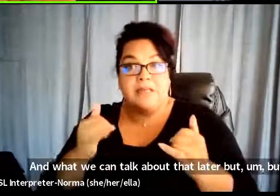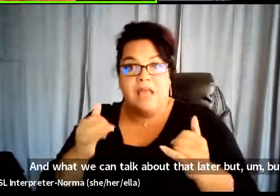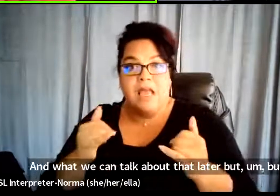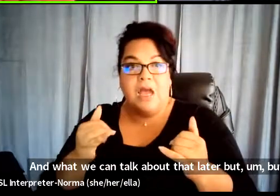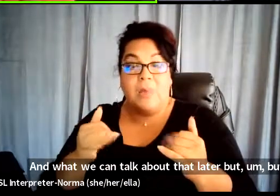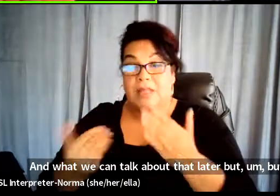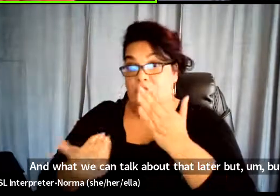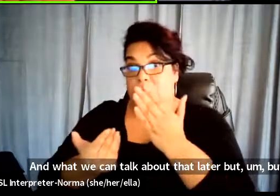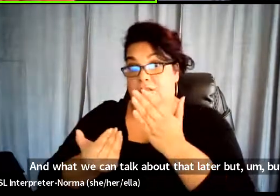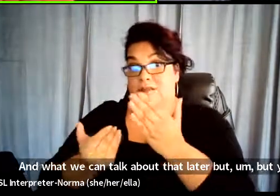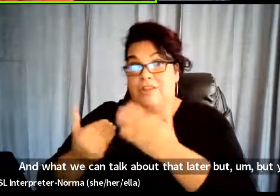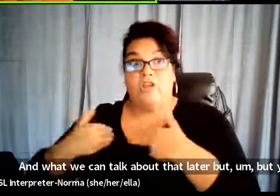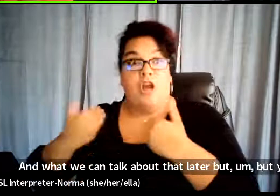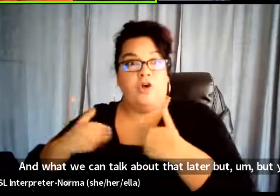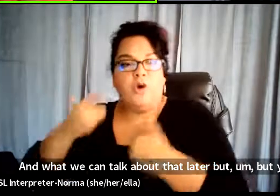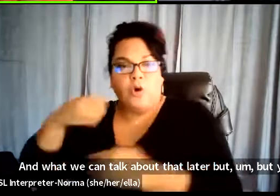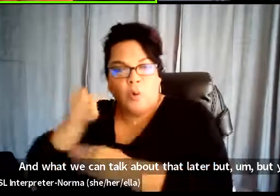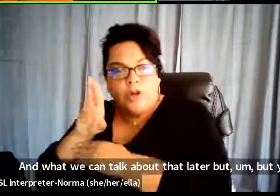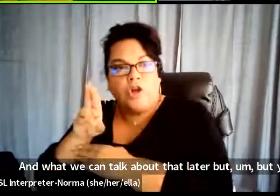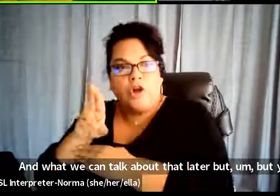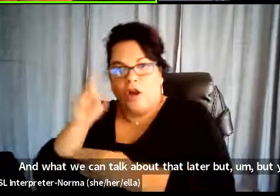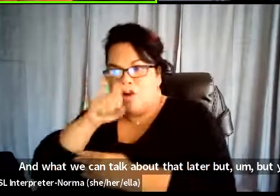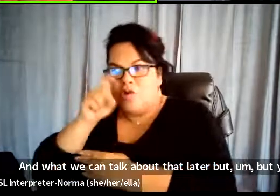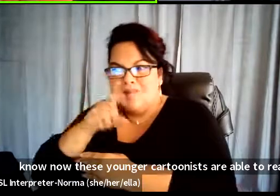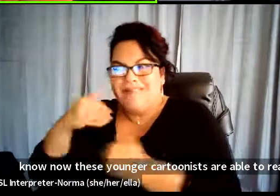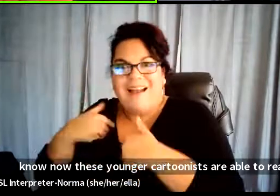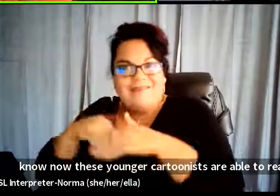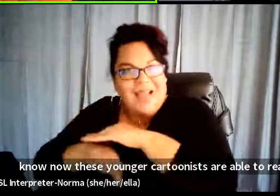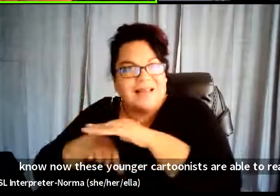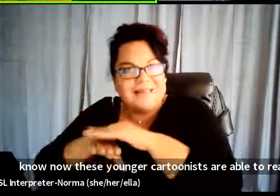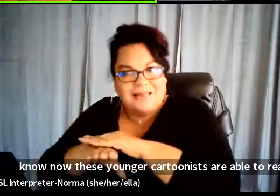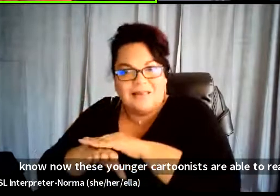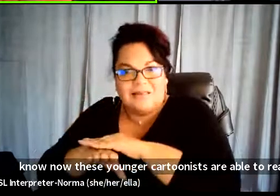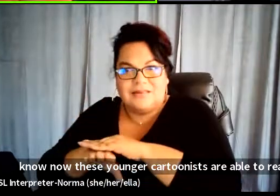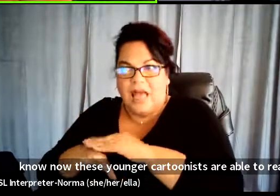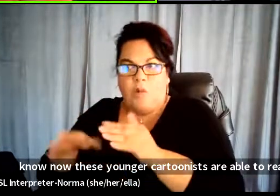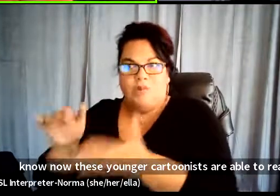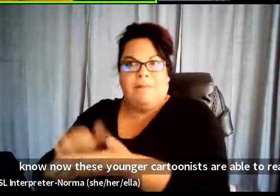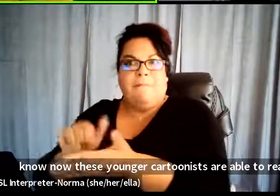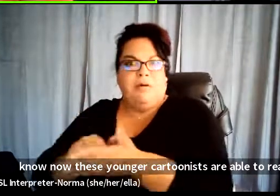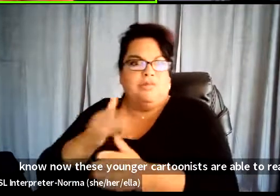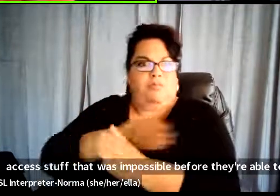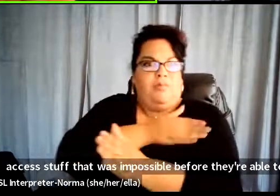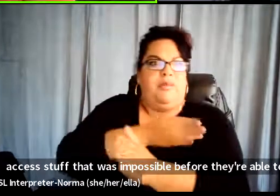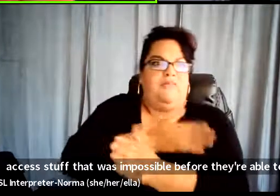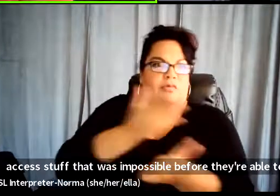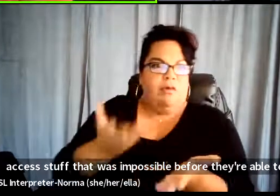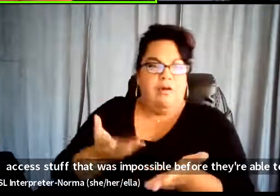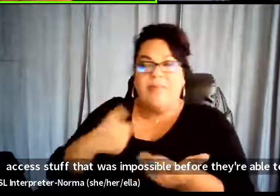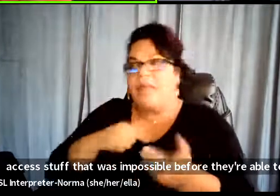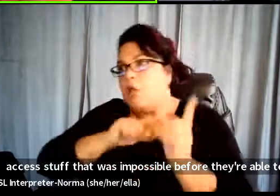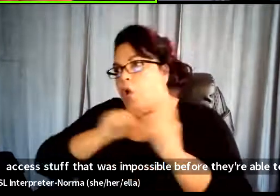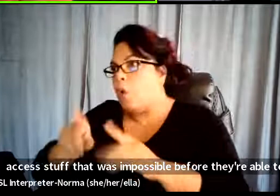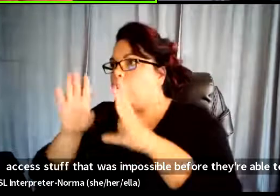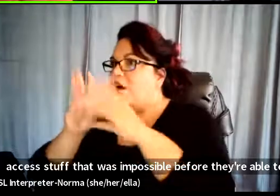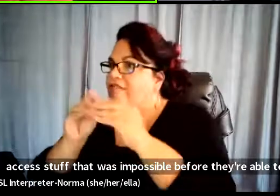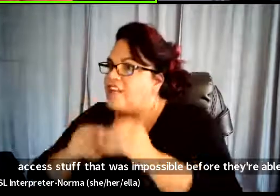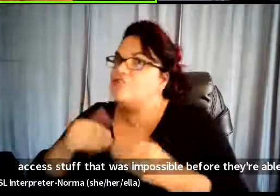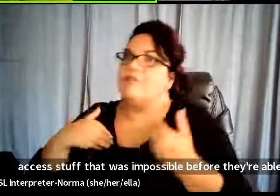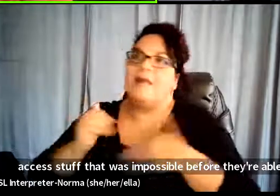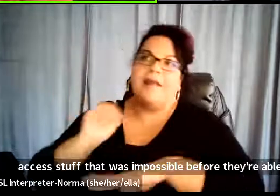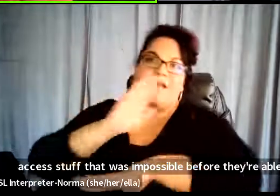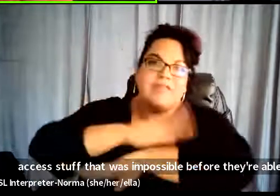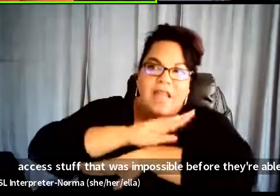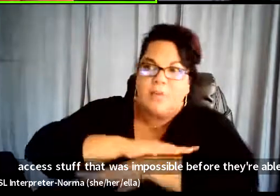younger queer cartoonists are able to really access stuff that was impossible before. They're able to, you know, go to conventions and have tables and